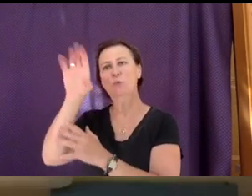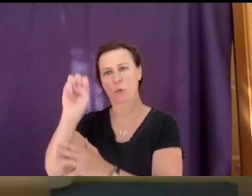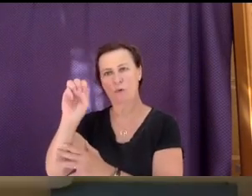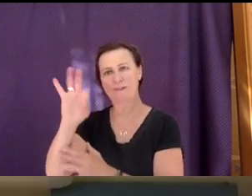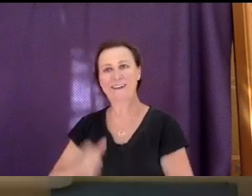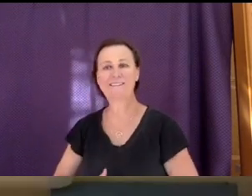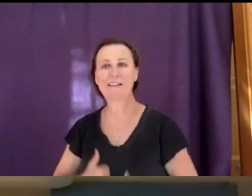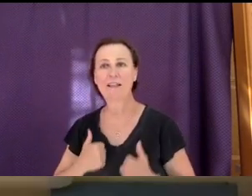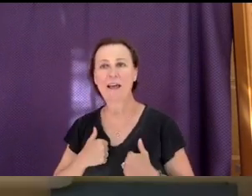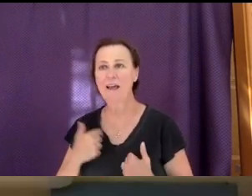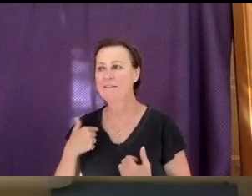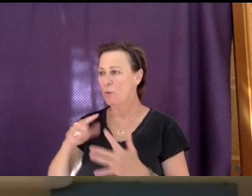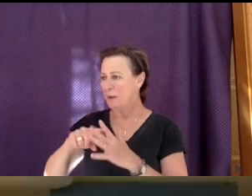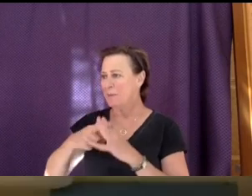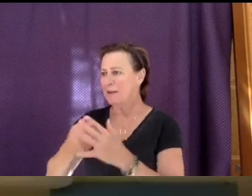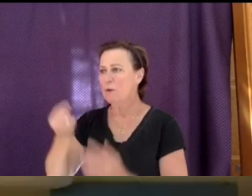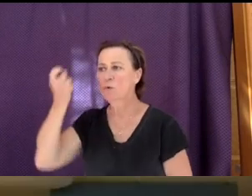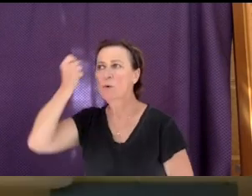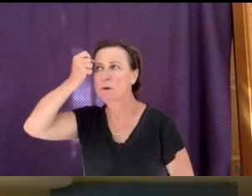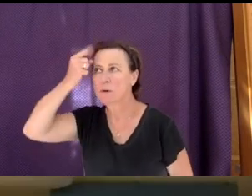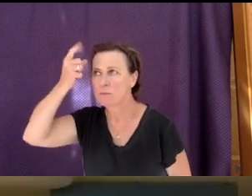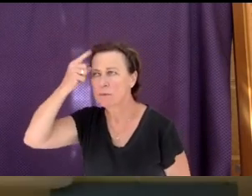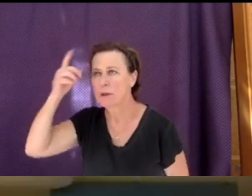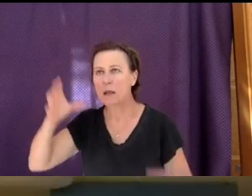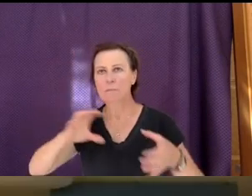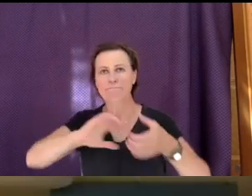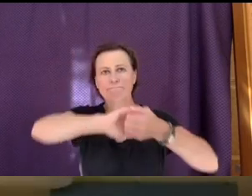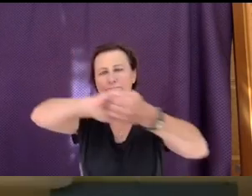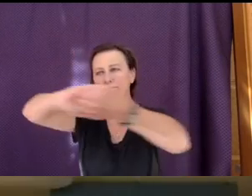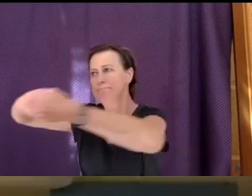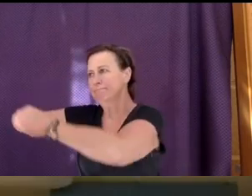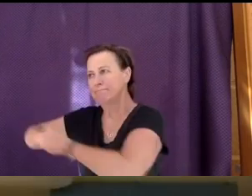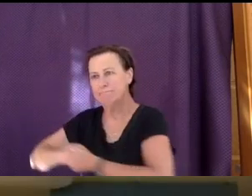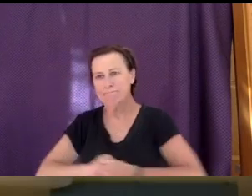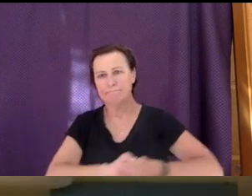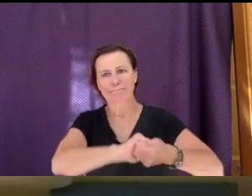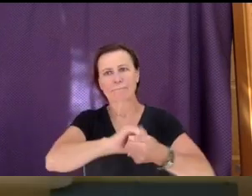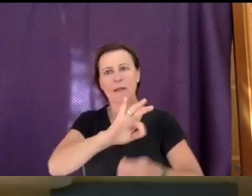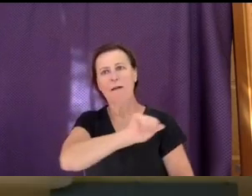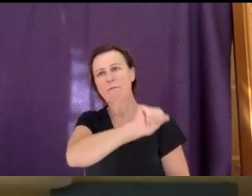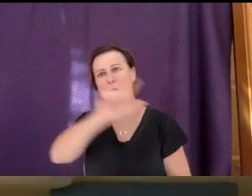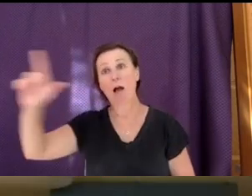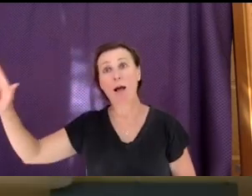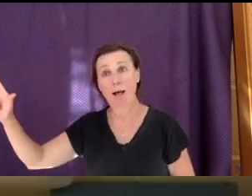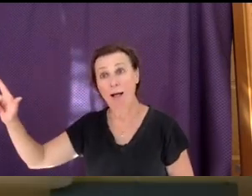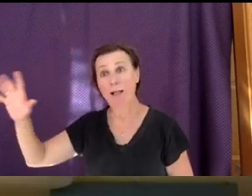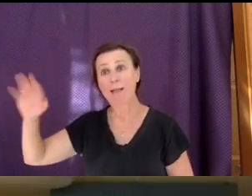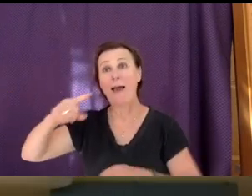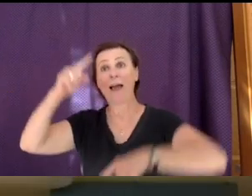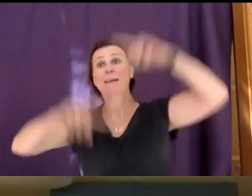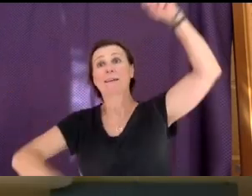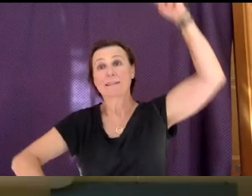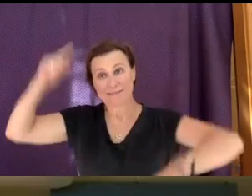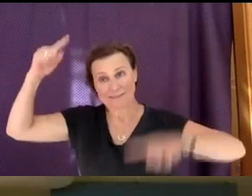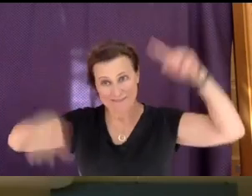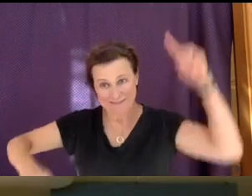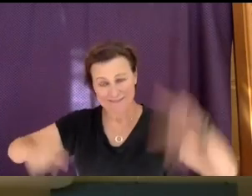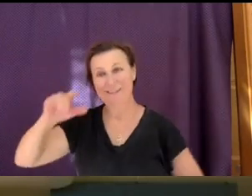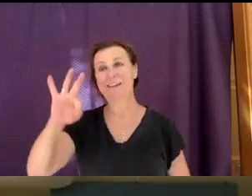to apprehend both the oneness of all beings and the differentiation of